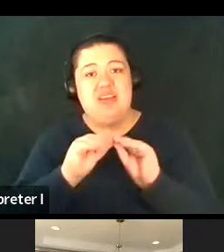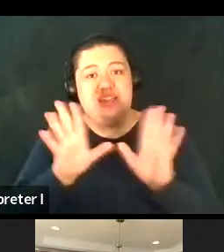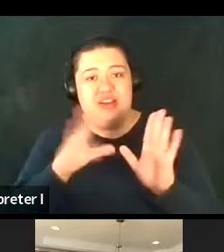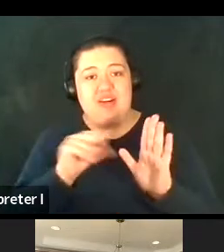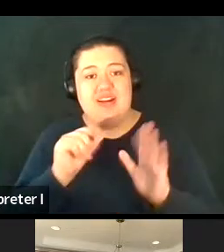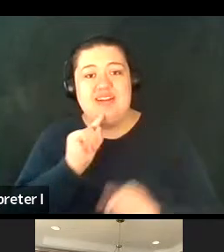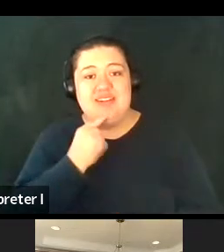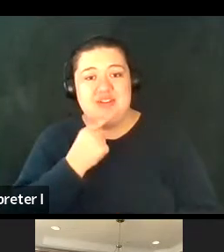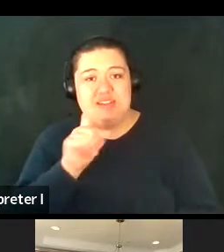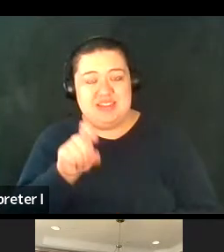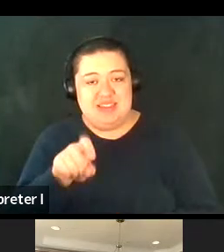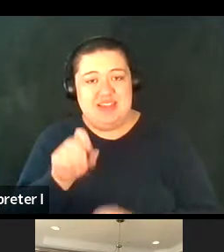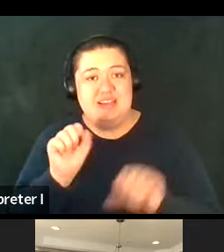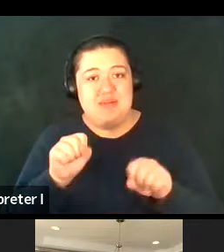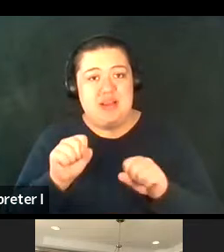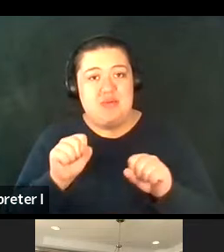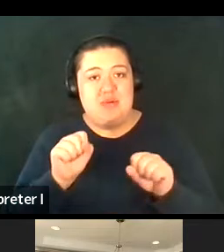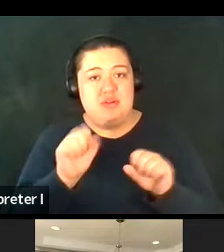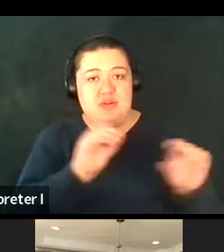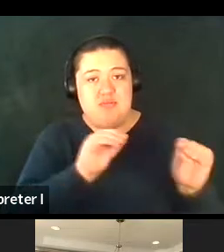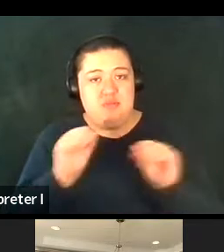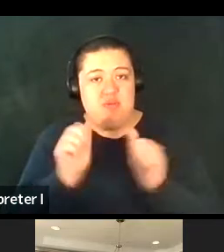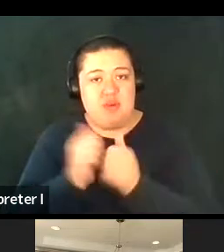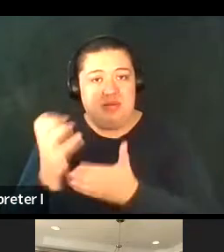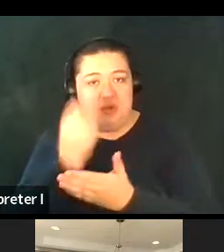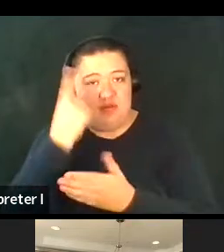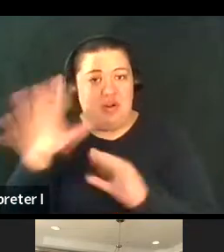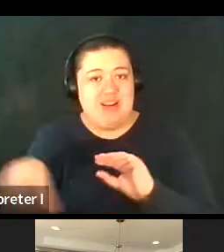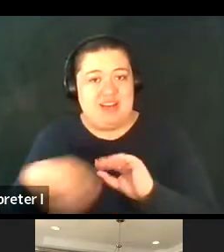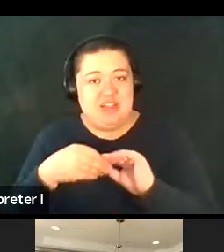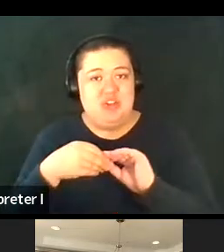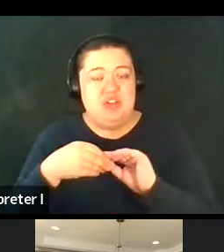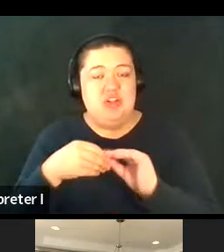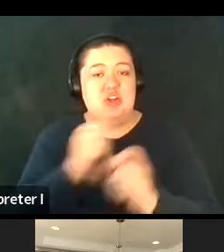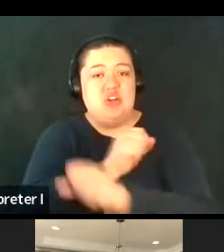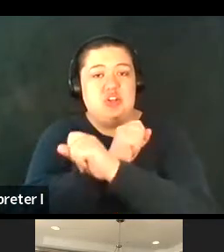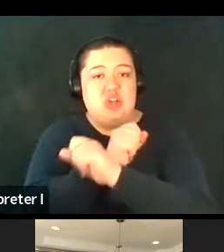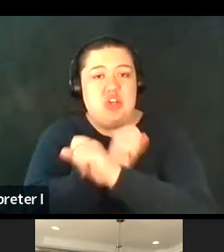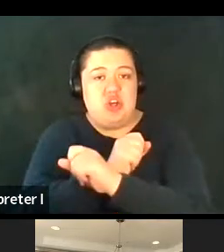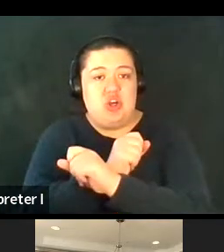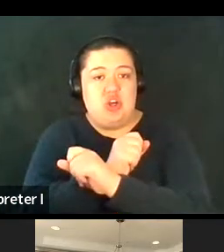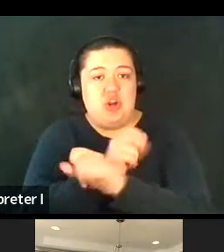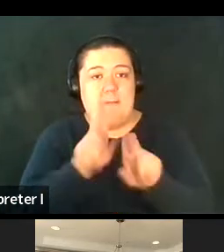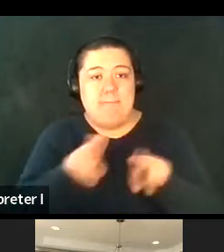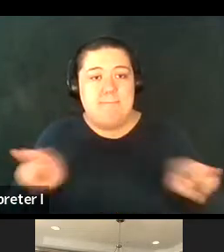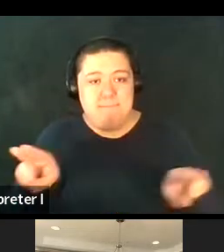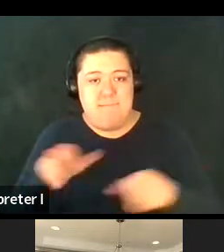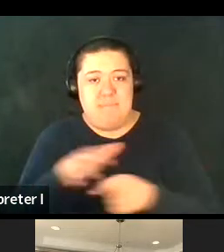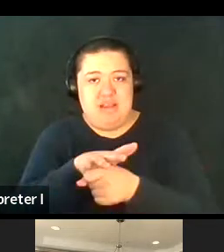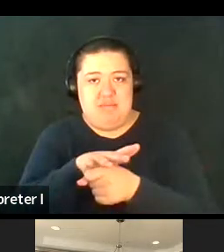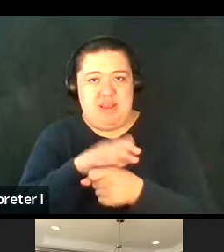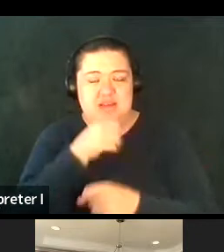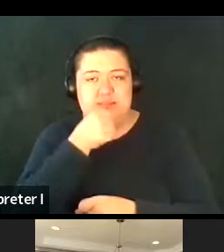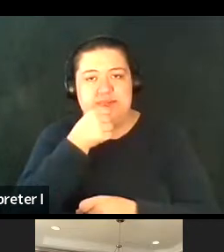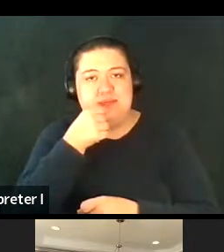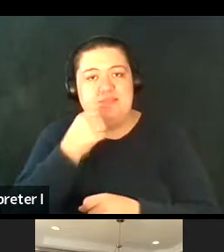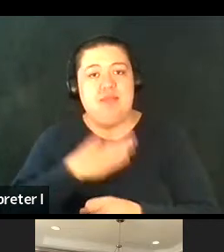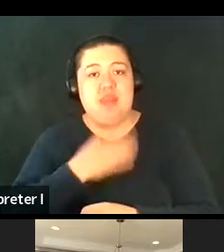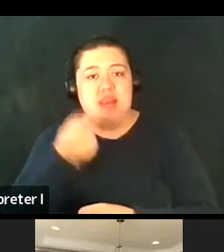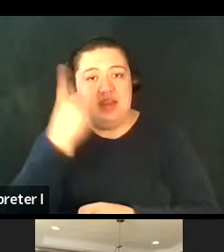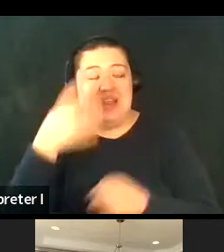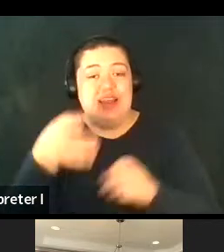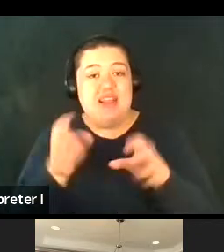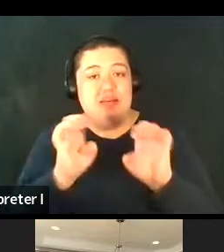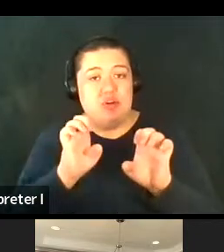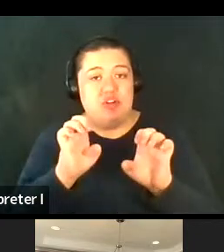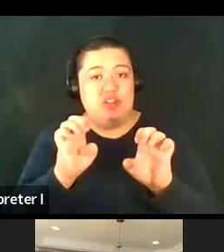need to be able to move towards the procurement for additional secure bed space. My understanding, though, is the emergency that's